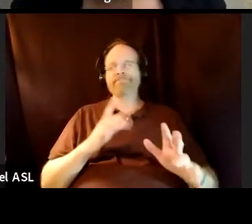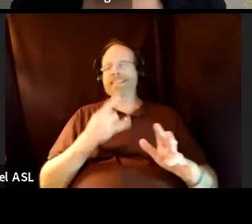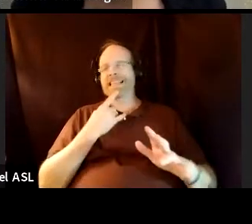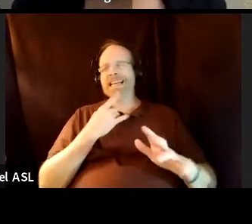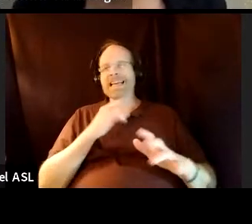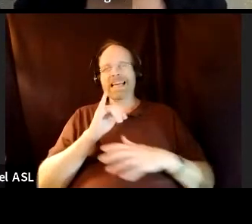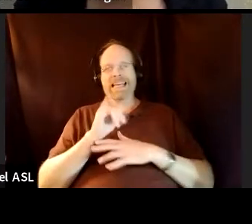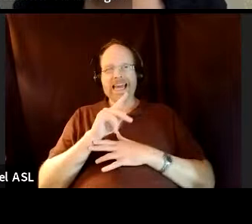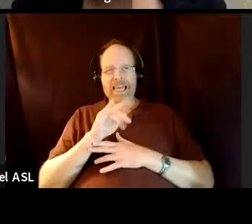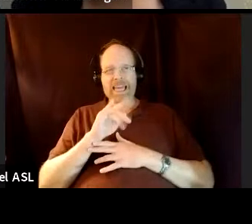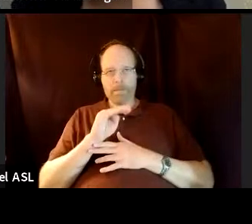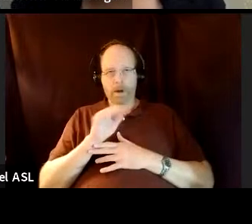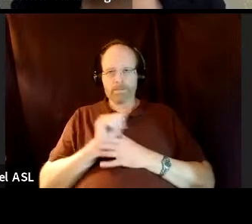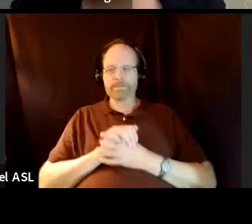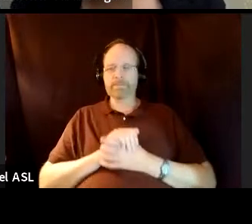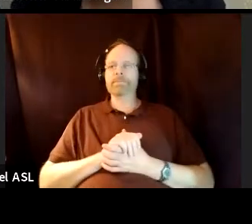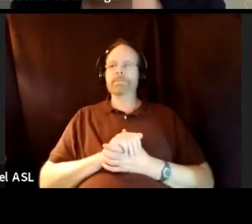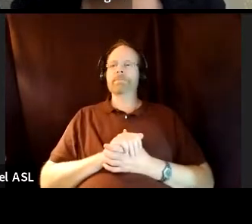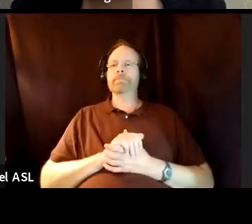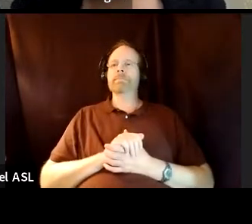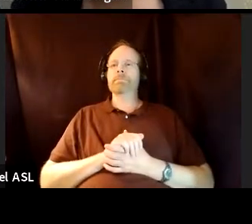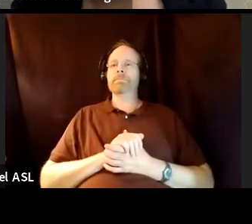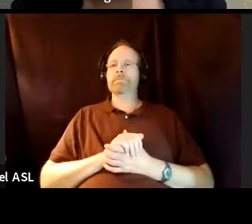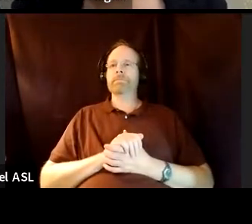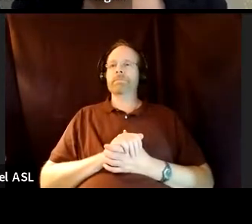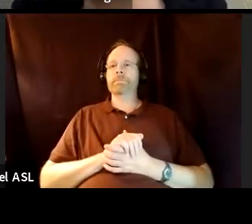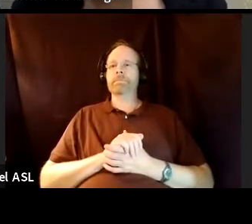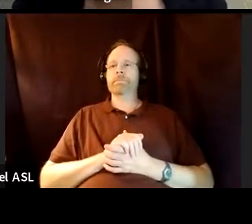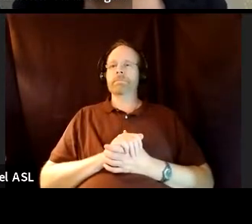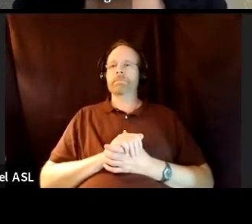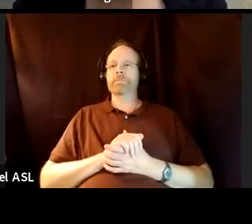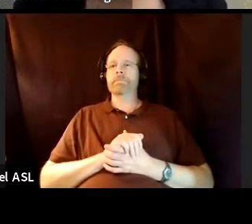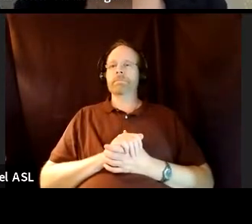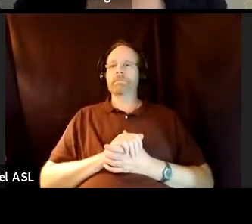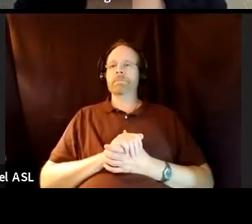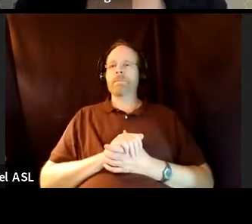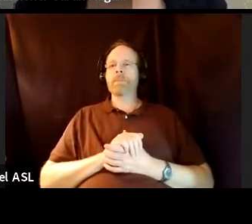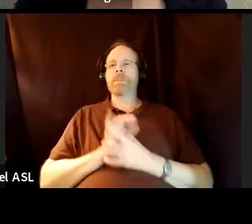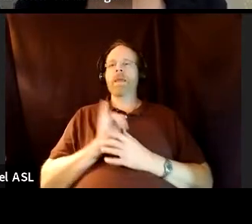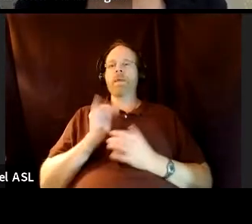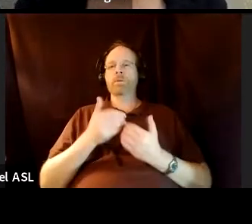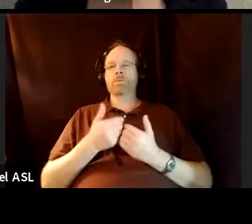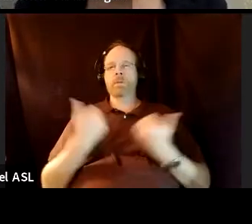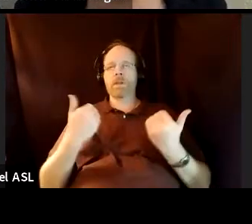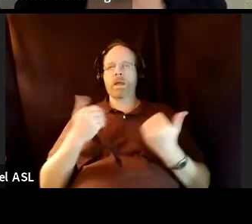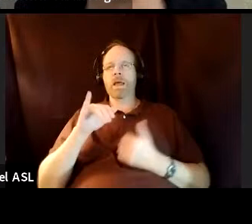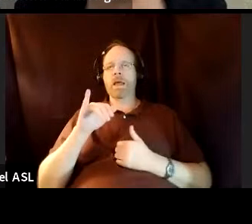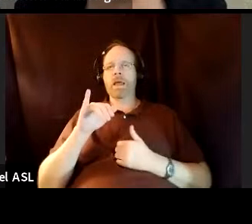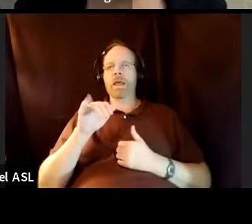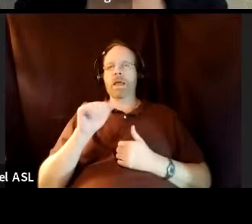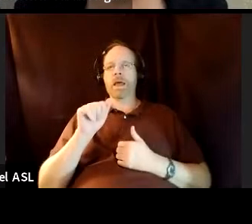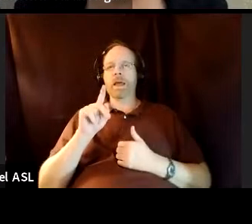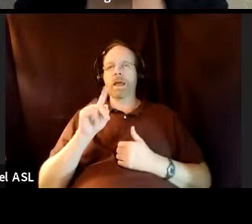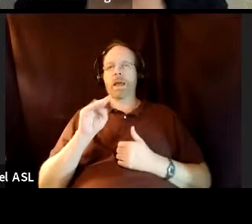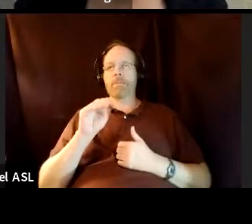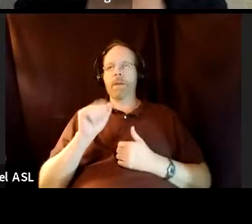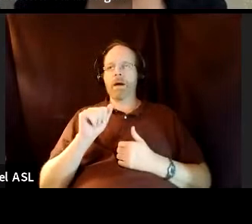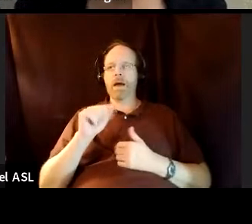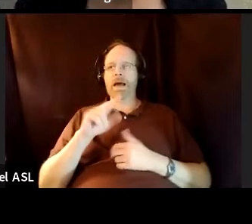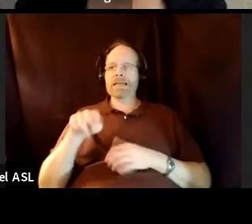Yakima. And that would split up the Yakima nations, even worse.